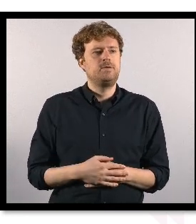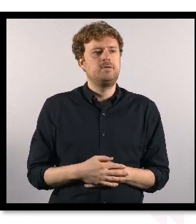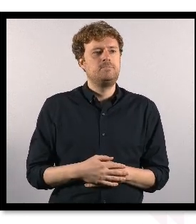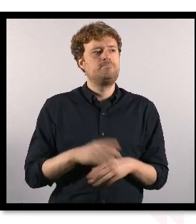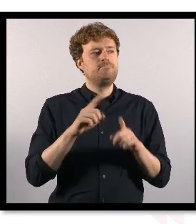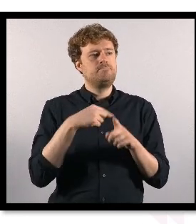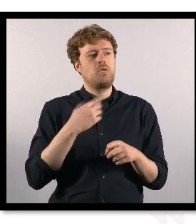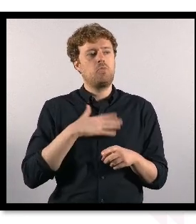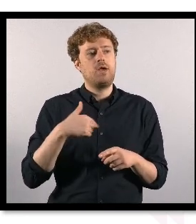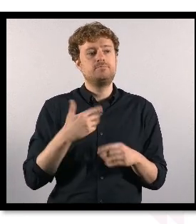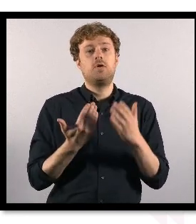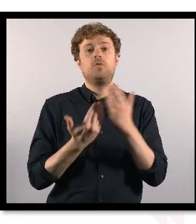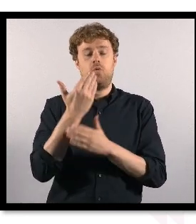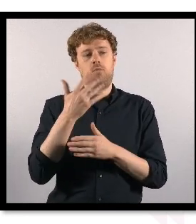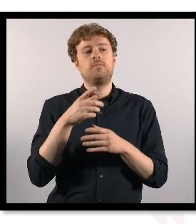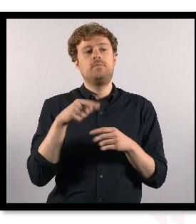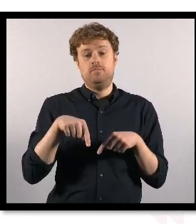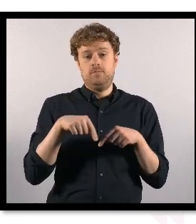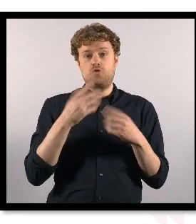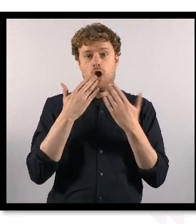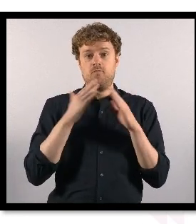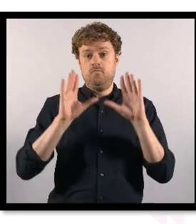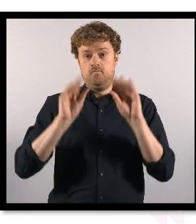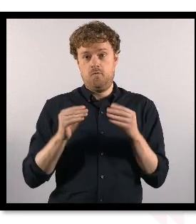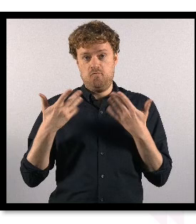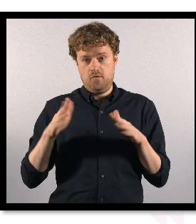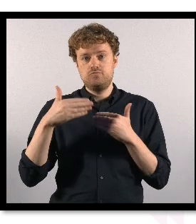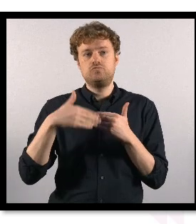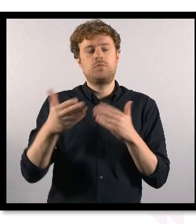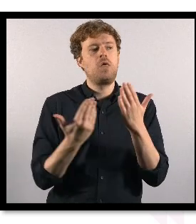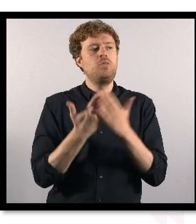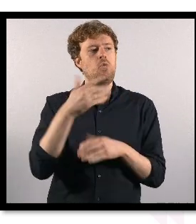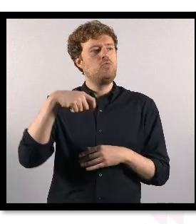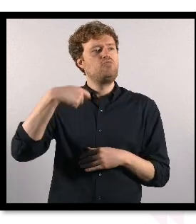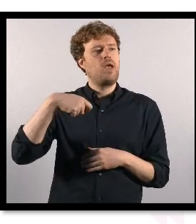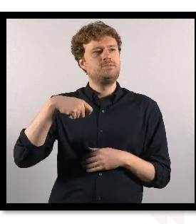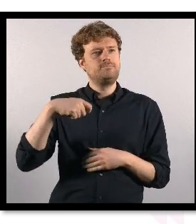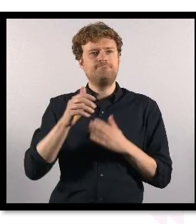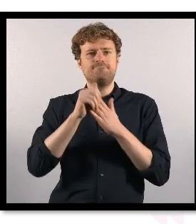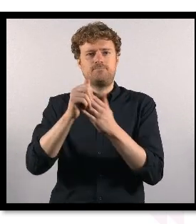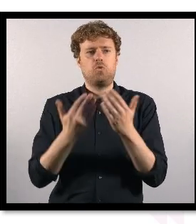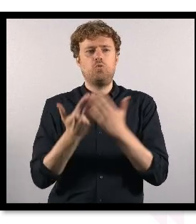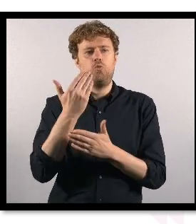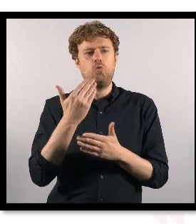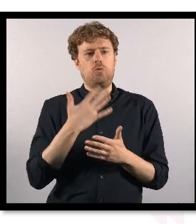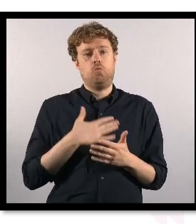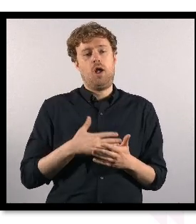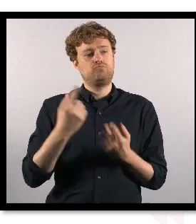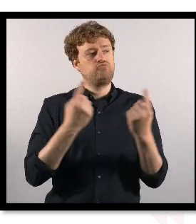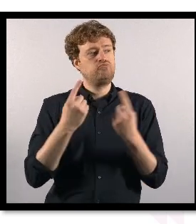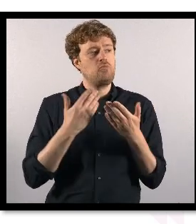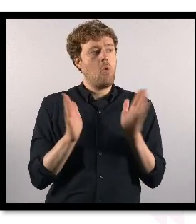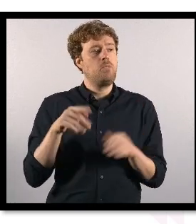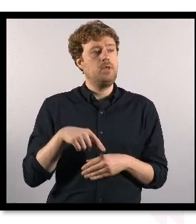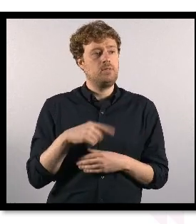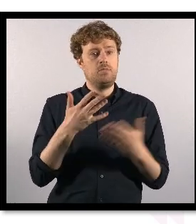And another goal or aim that we actually aim to achieve for the tag reboot is to cover some of the gaps we have within our